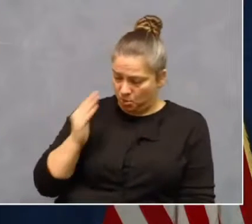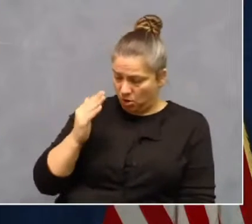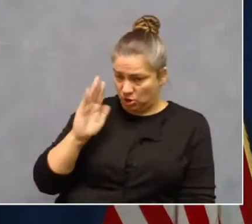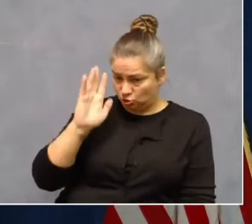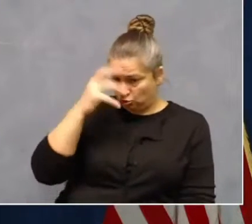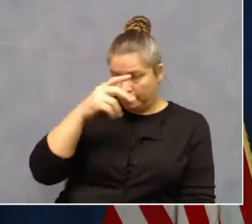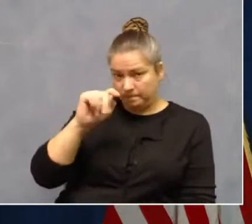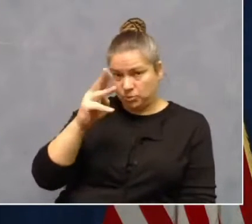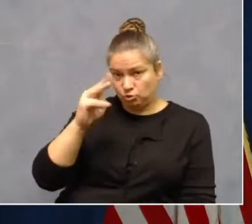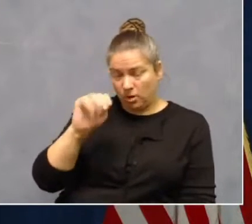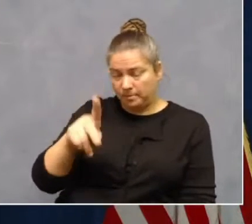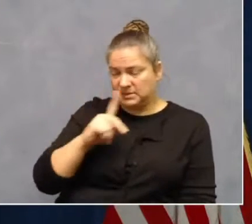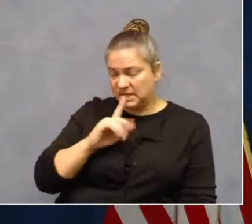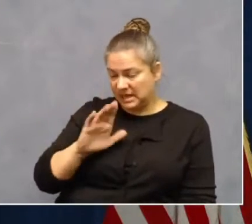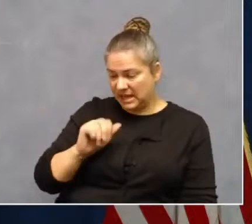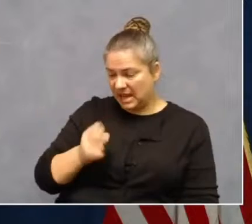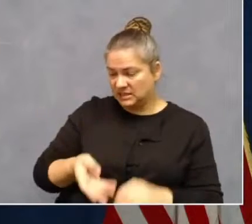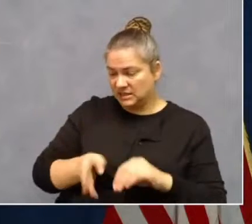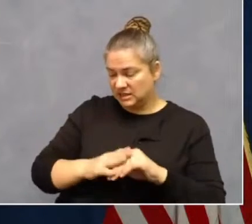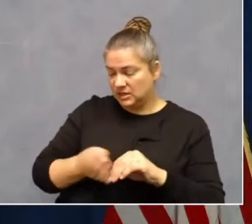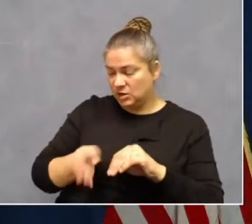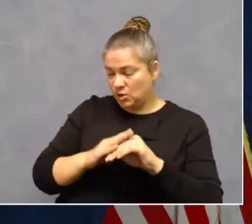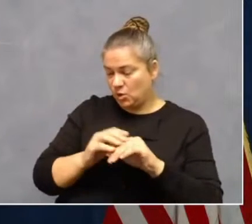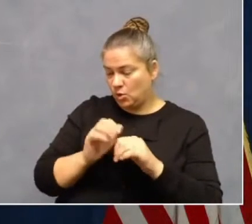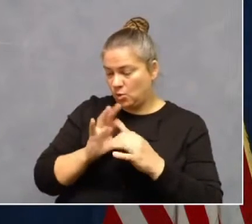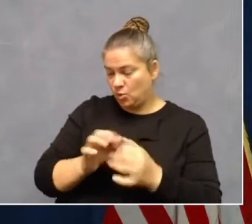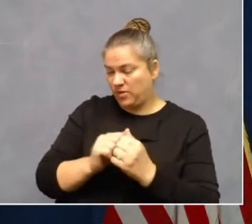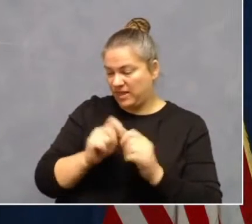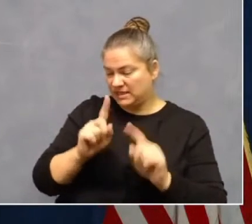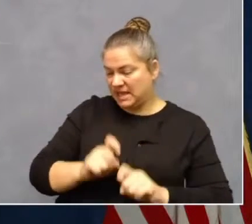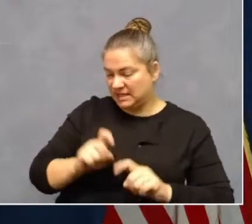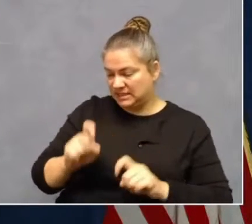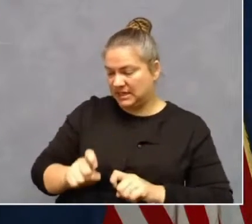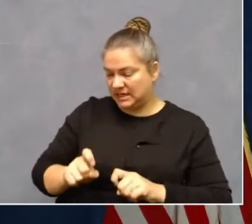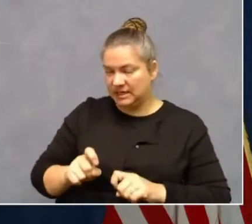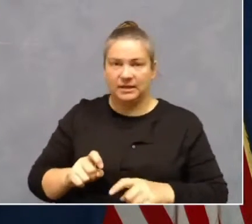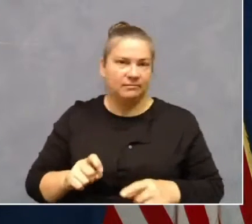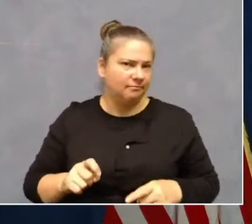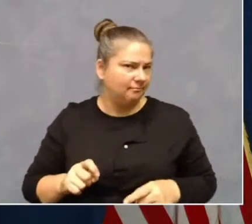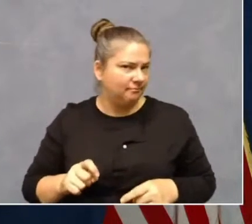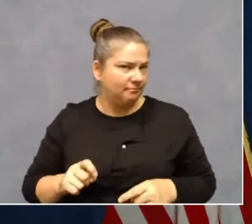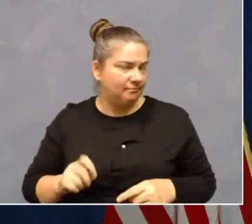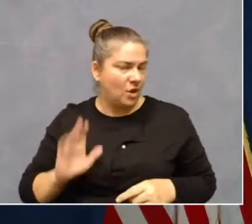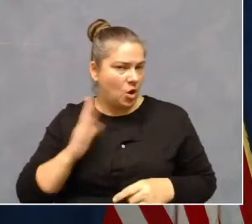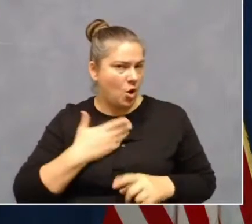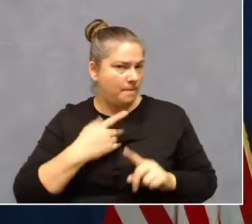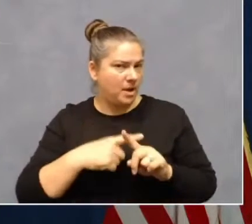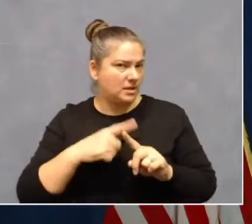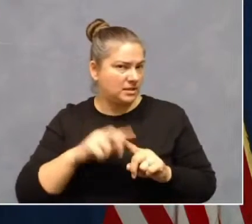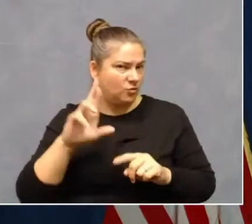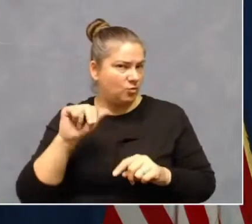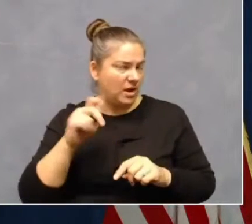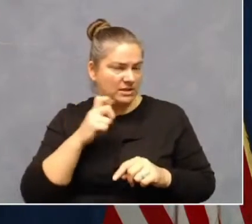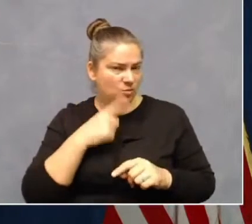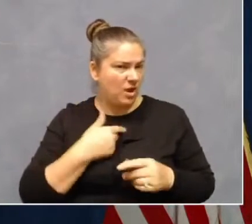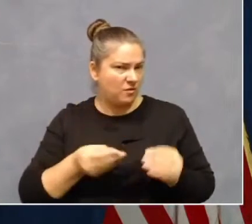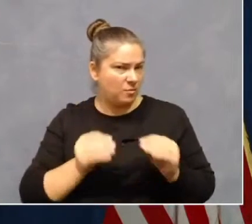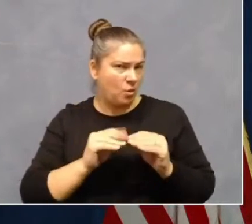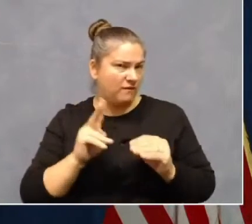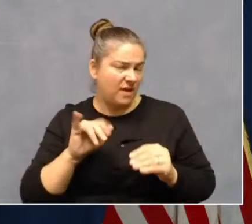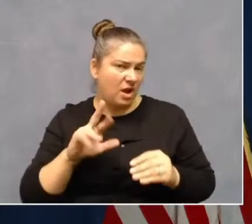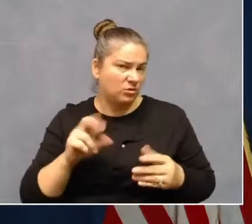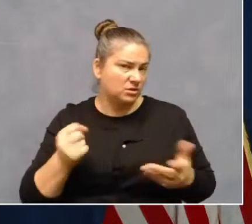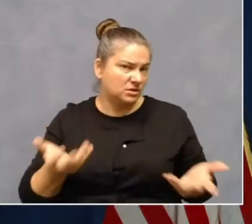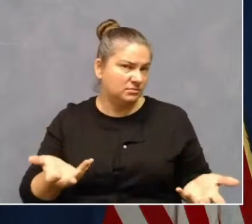that cases were rising in conjunction with testing. Our positivity rate shows that we have more virus. Yes, we're